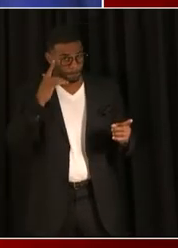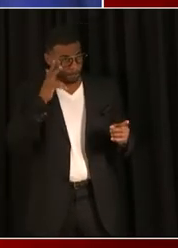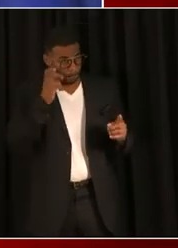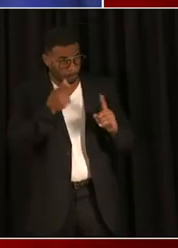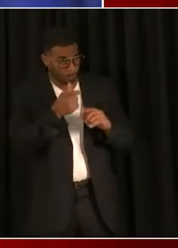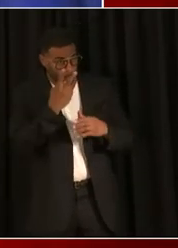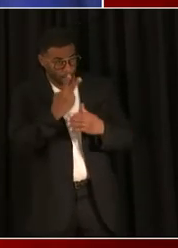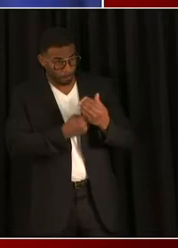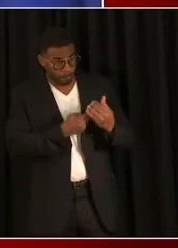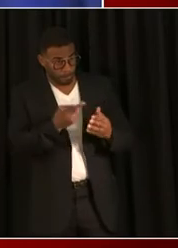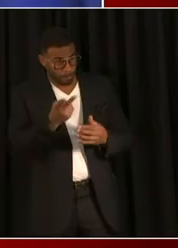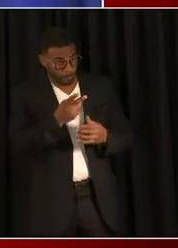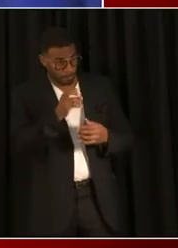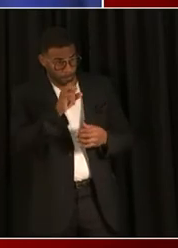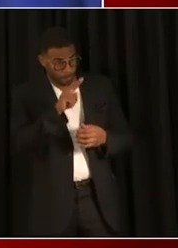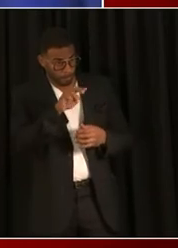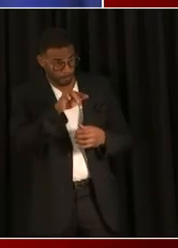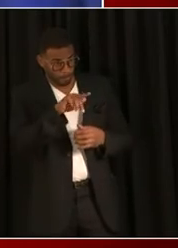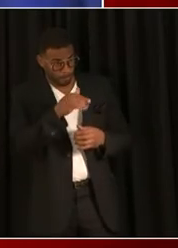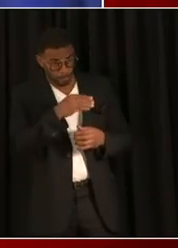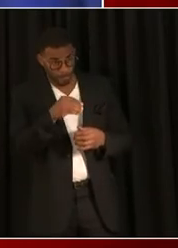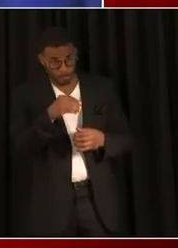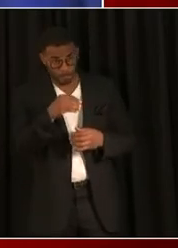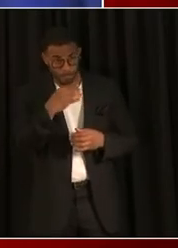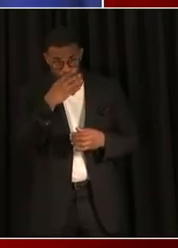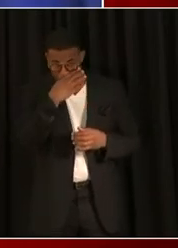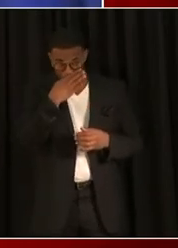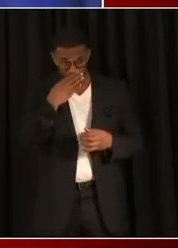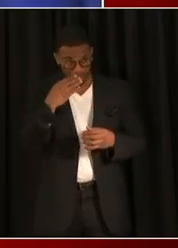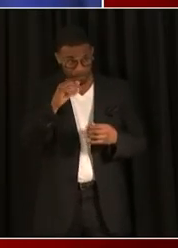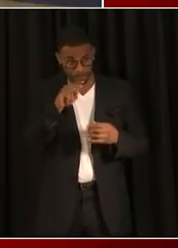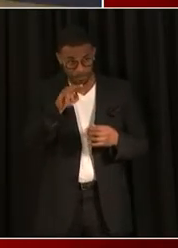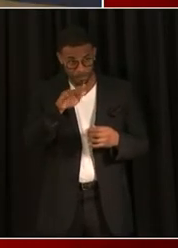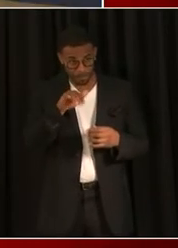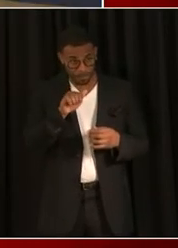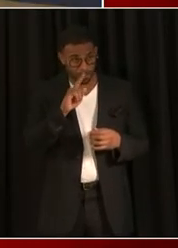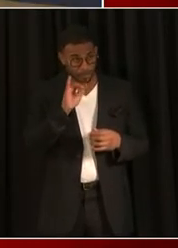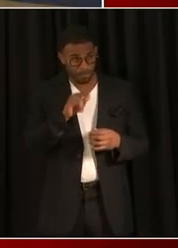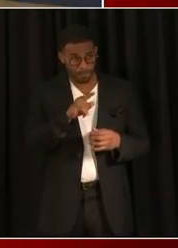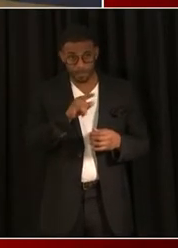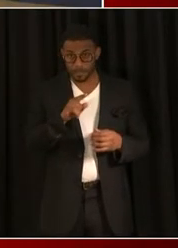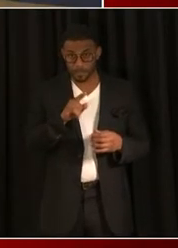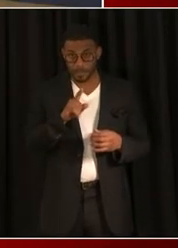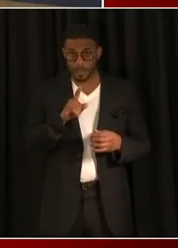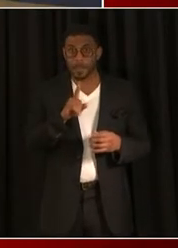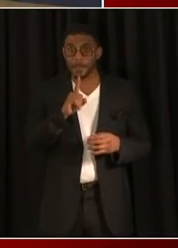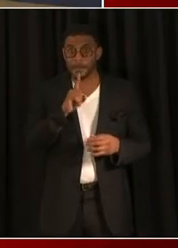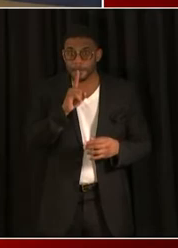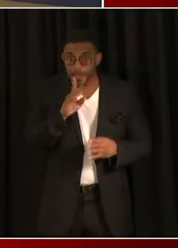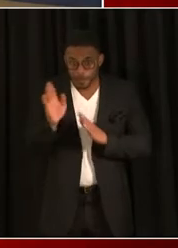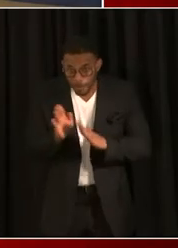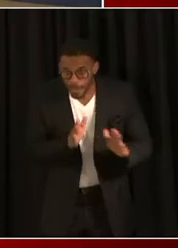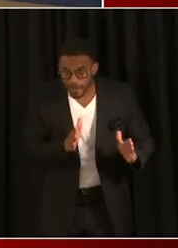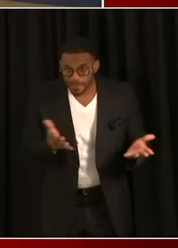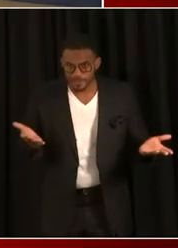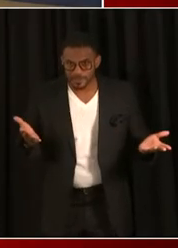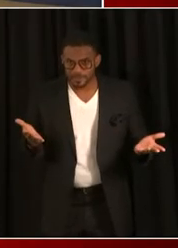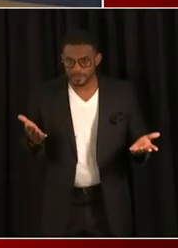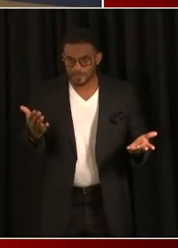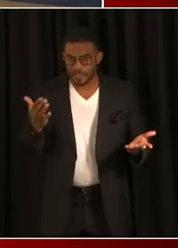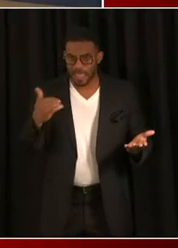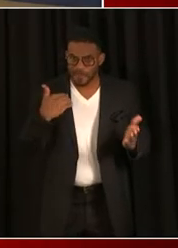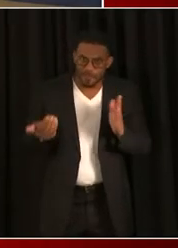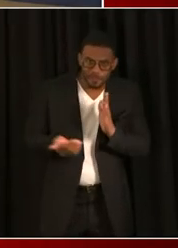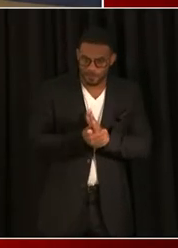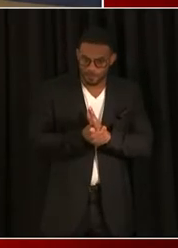what I heard from both Sunyata and Anika is that be prepared. get ready, have